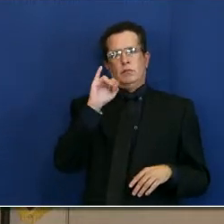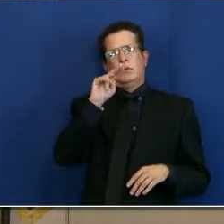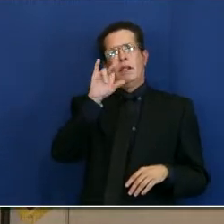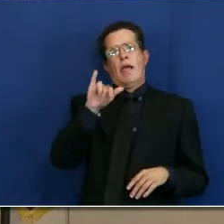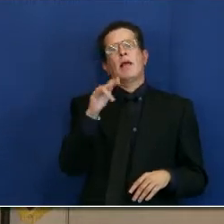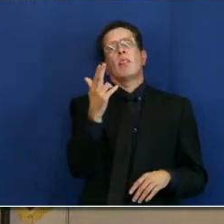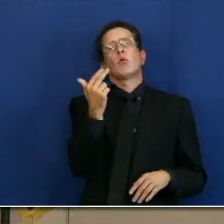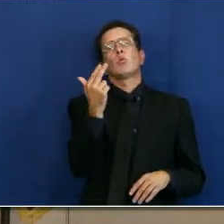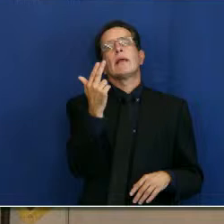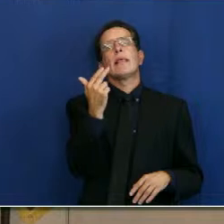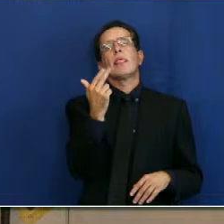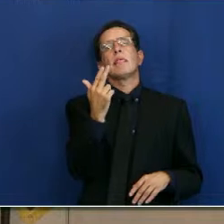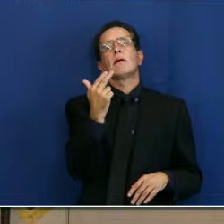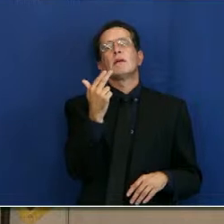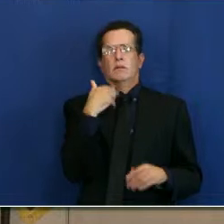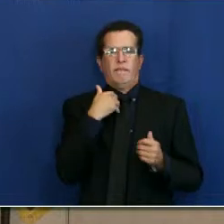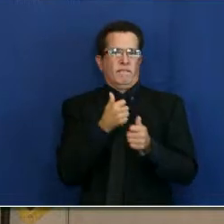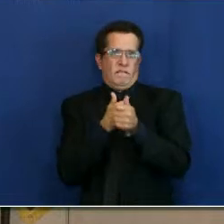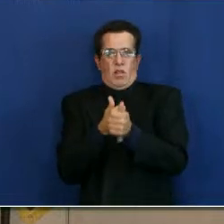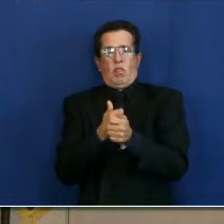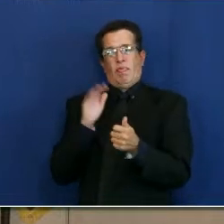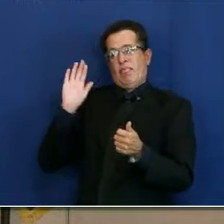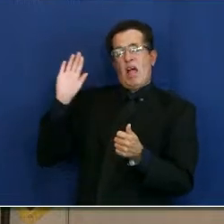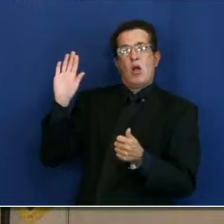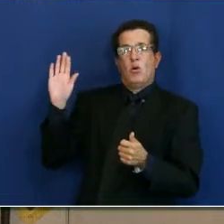July 13th. So,